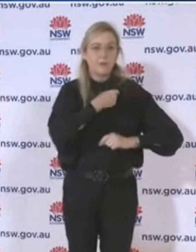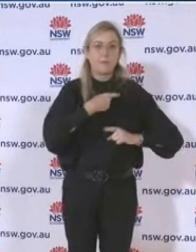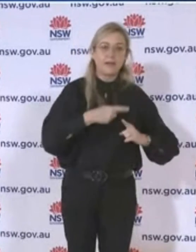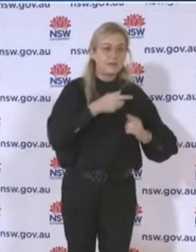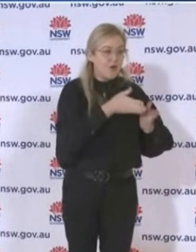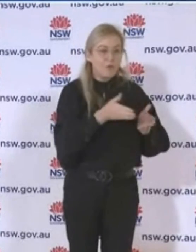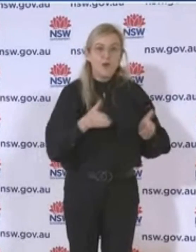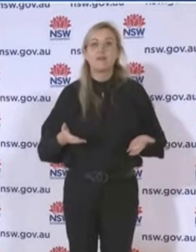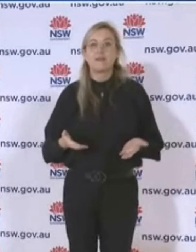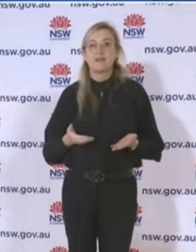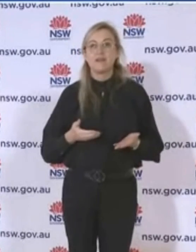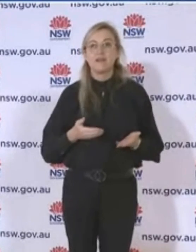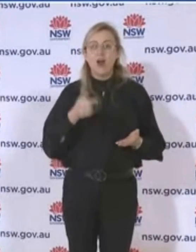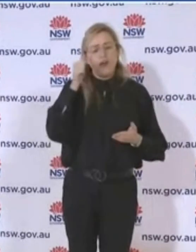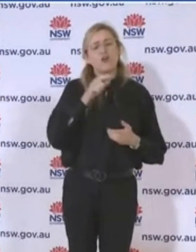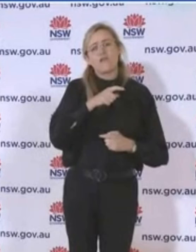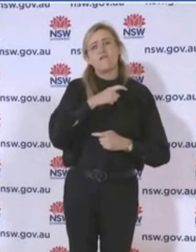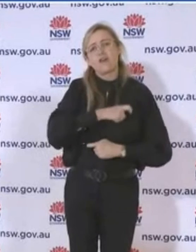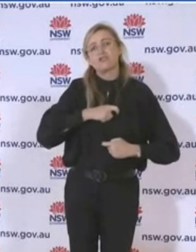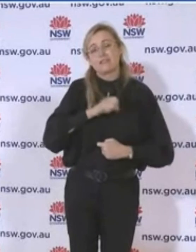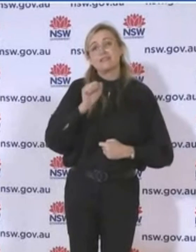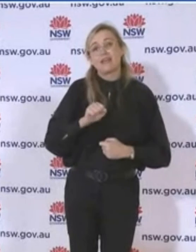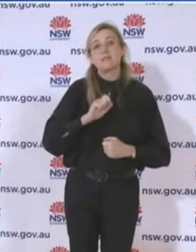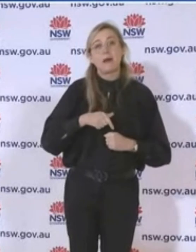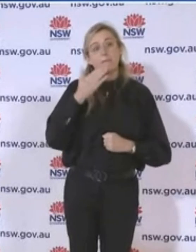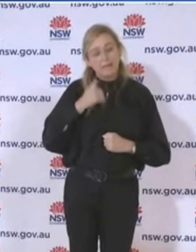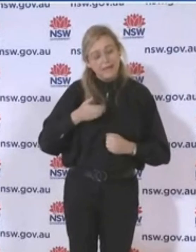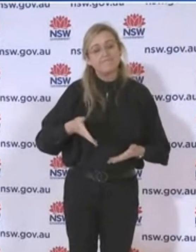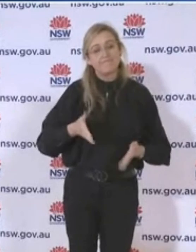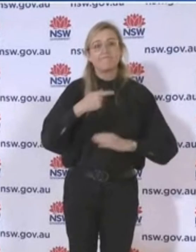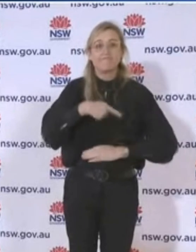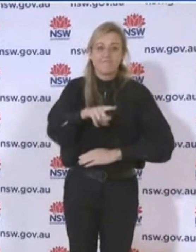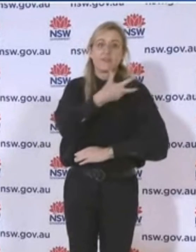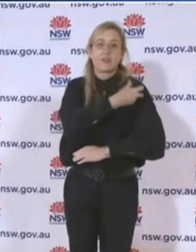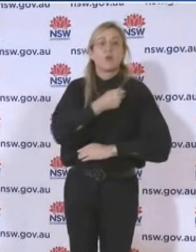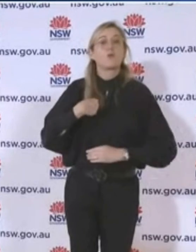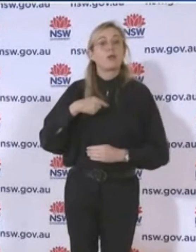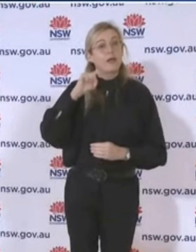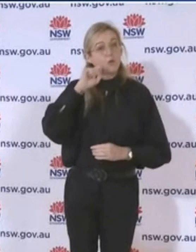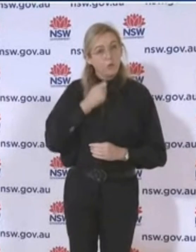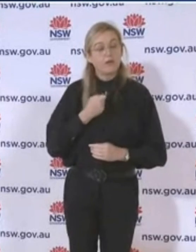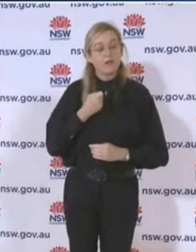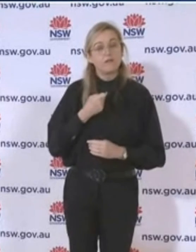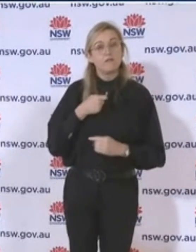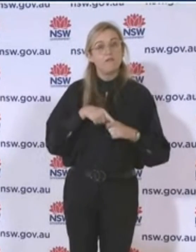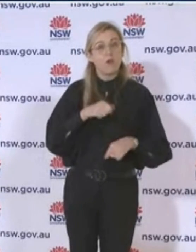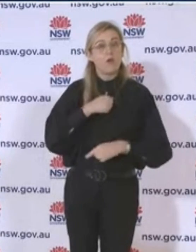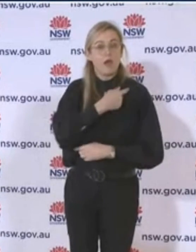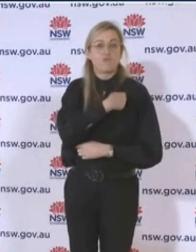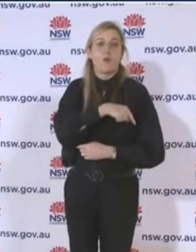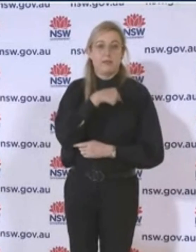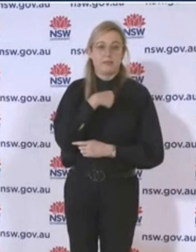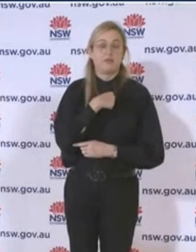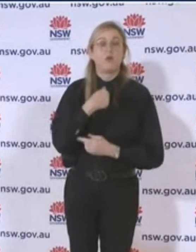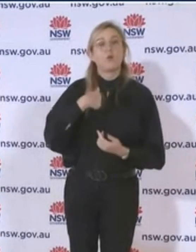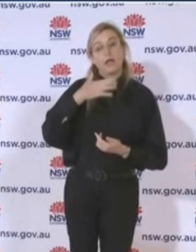through, people are coming forward, and please keep doing that. We will stick to our word, no matter what the case numbers are doing, and of course we want to see them